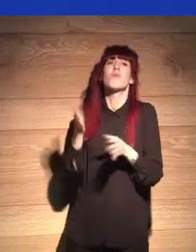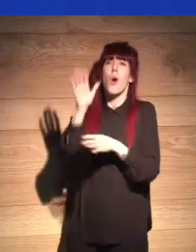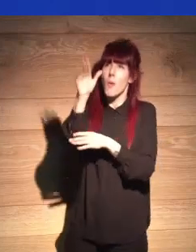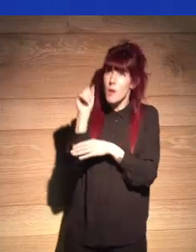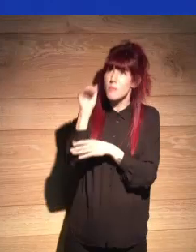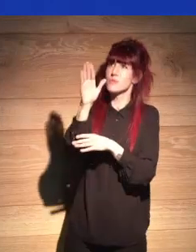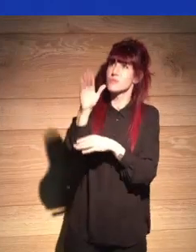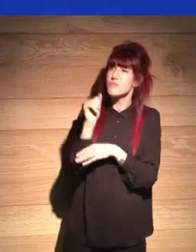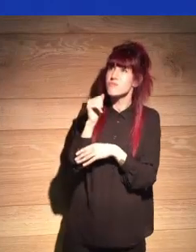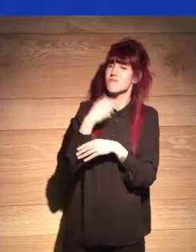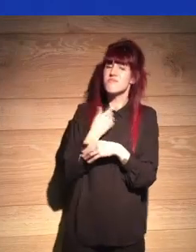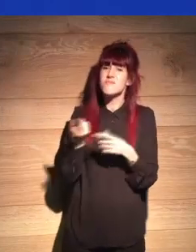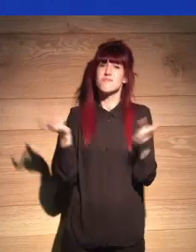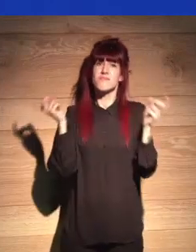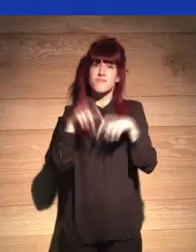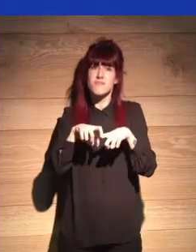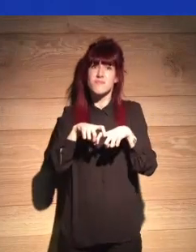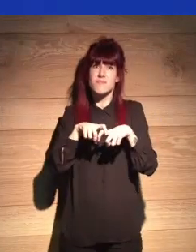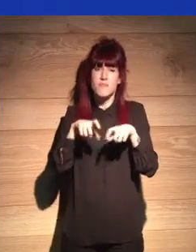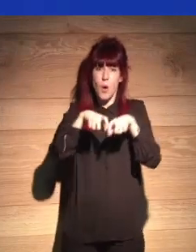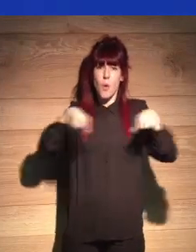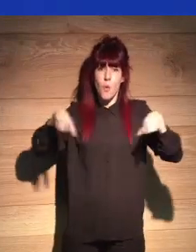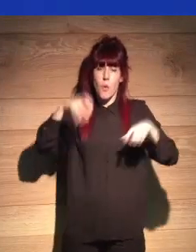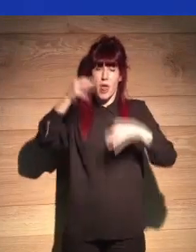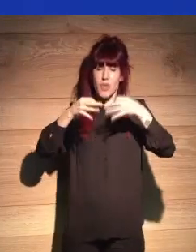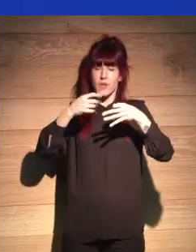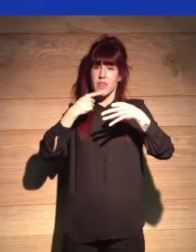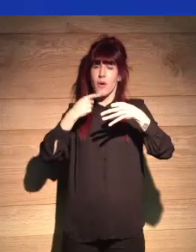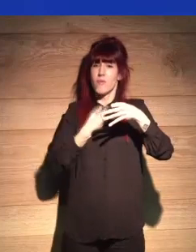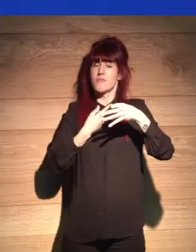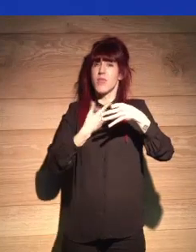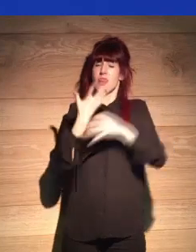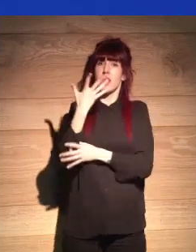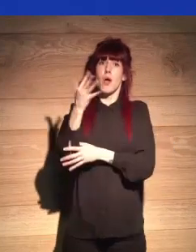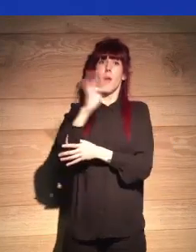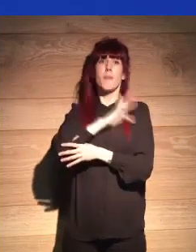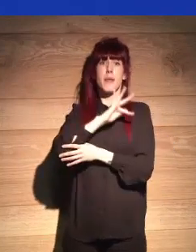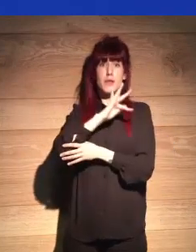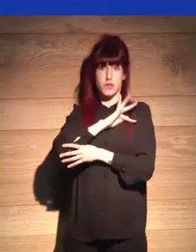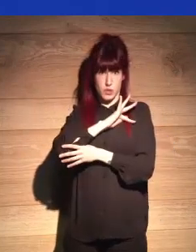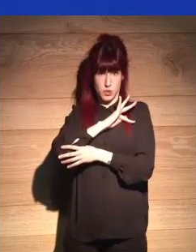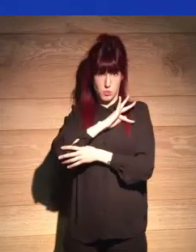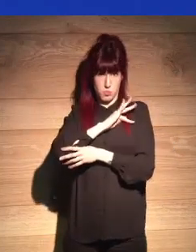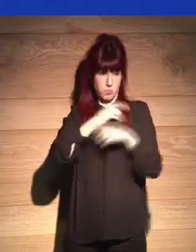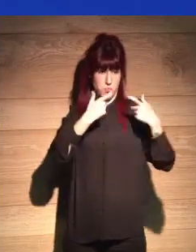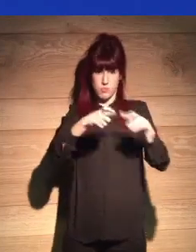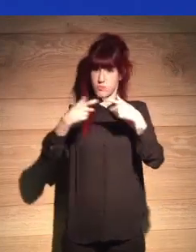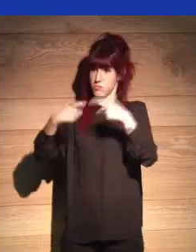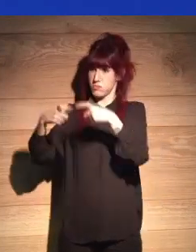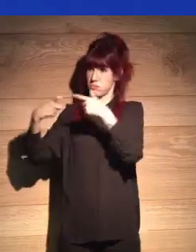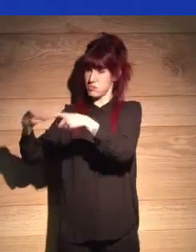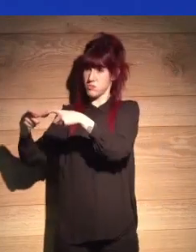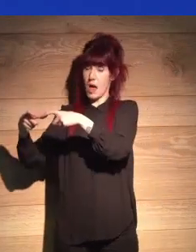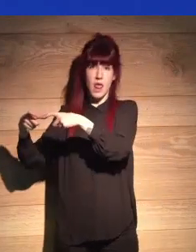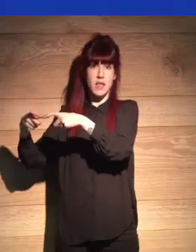And the jury met, and it was solved. And the 5 awards that were given in the different